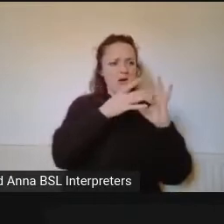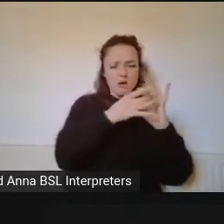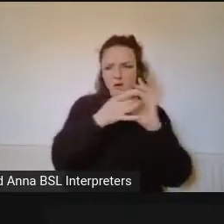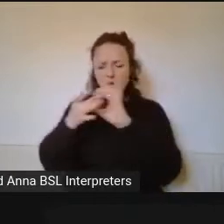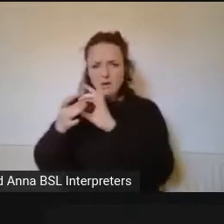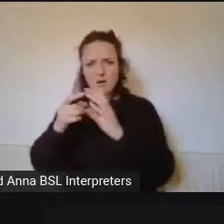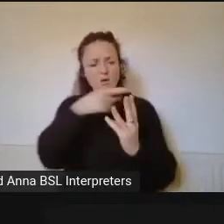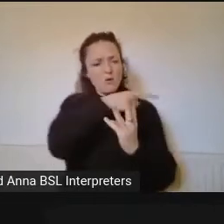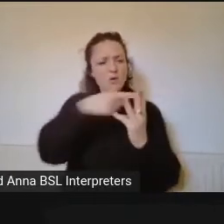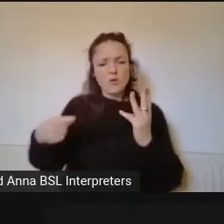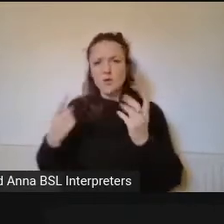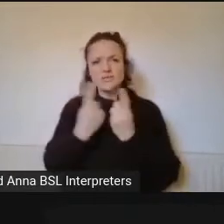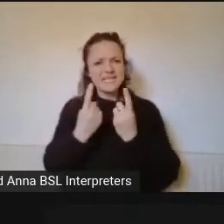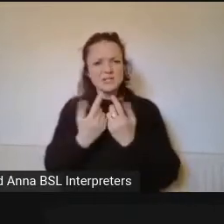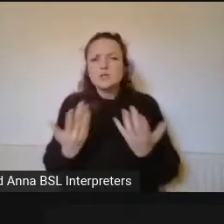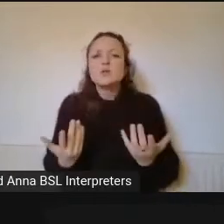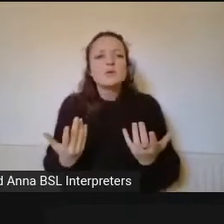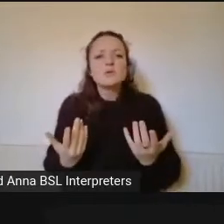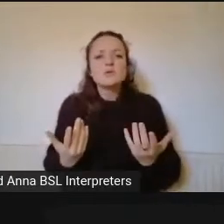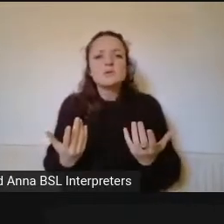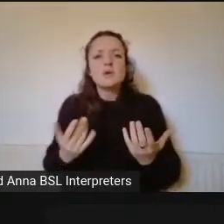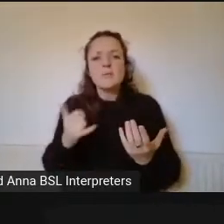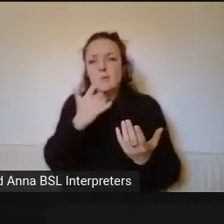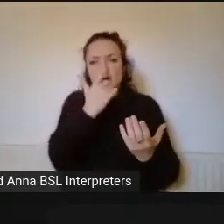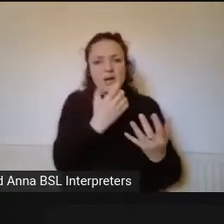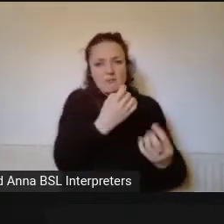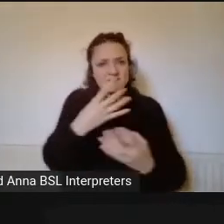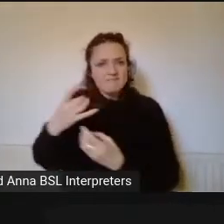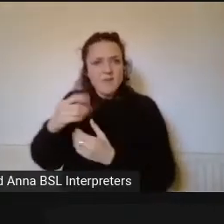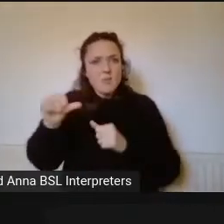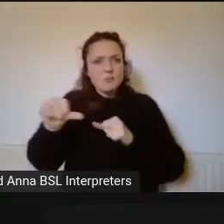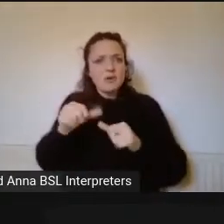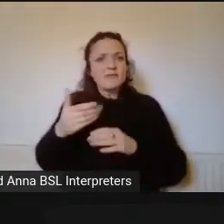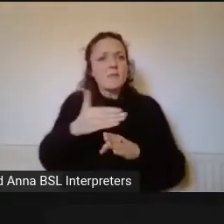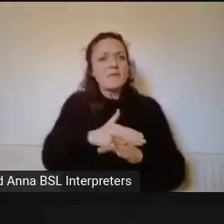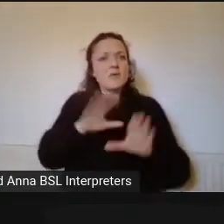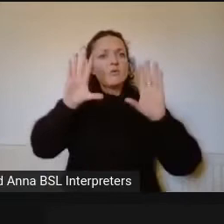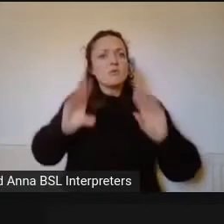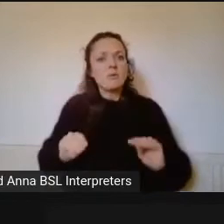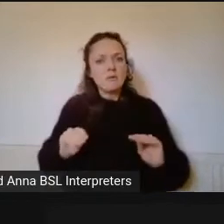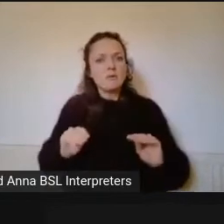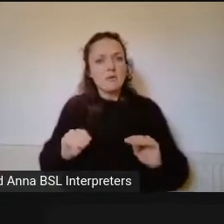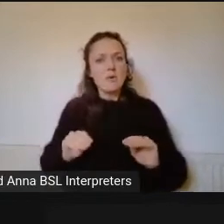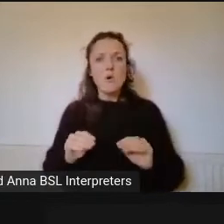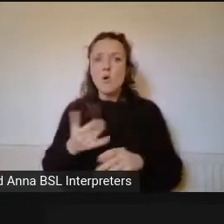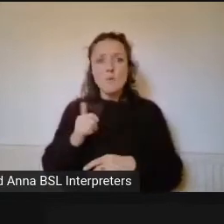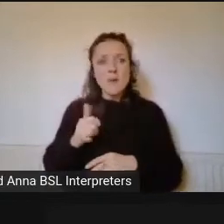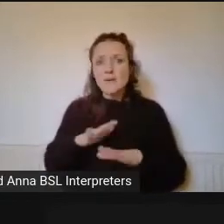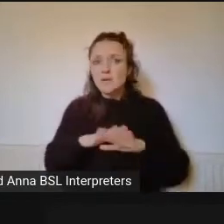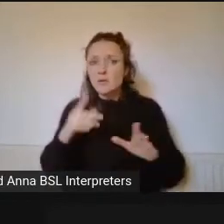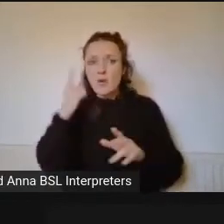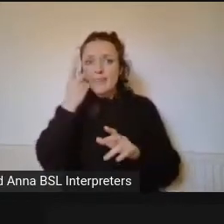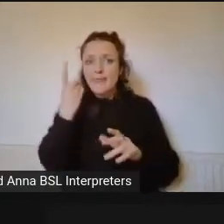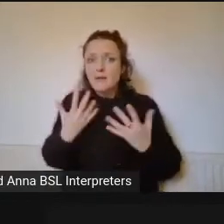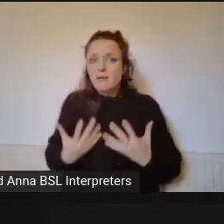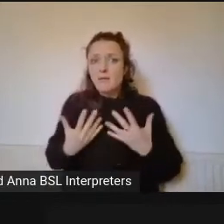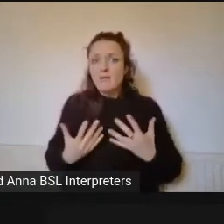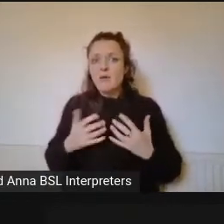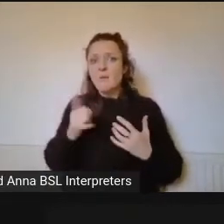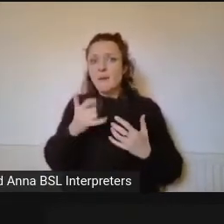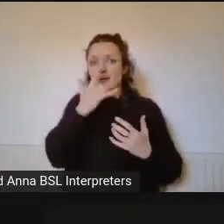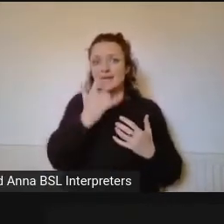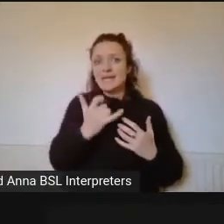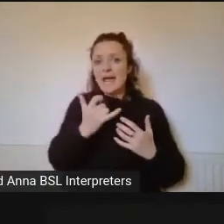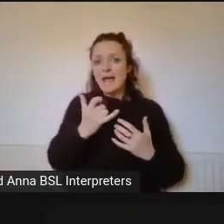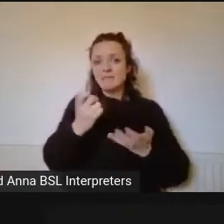just have a closing comment on that, or if it's not something that you're currently thinking about, maybe provide a link